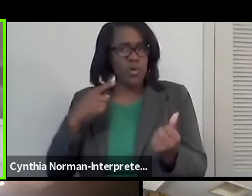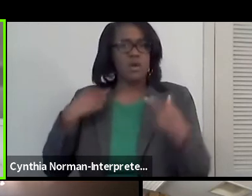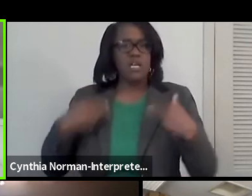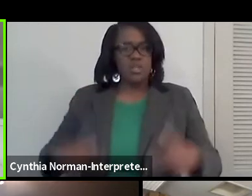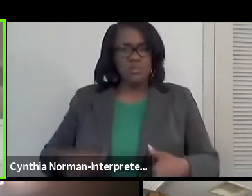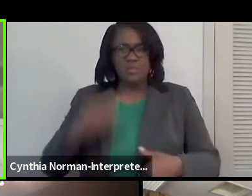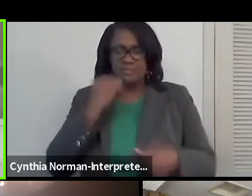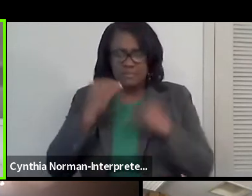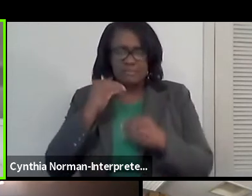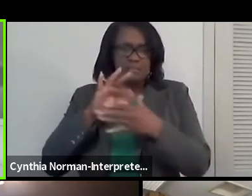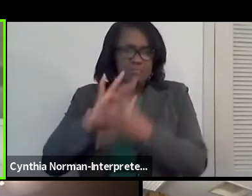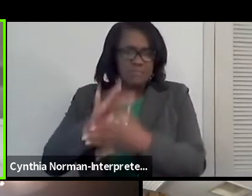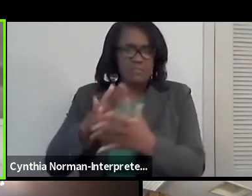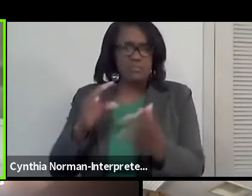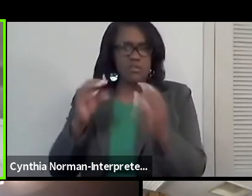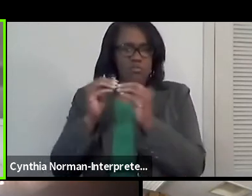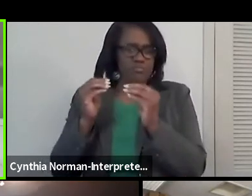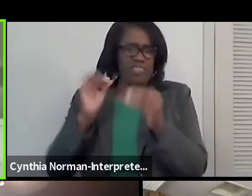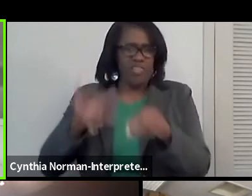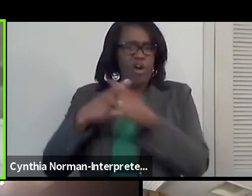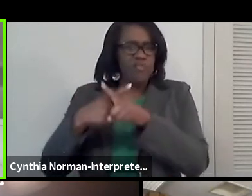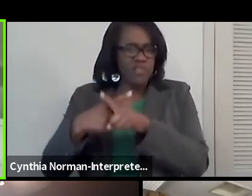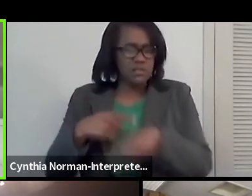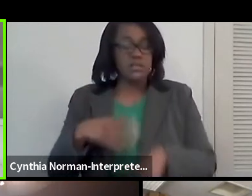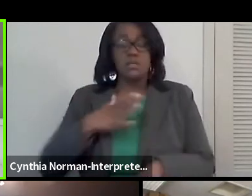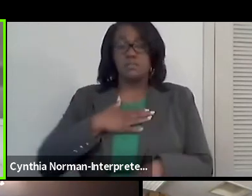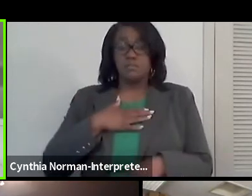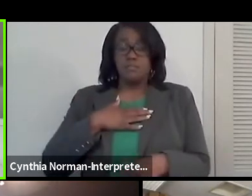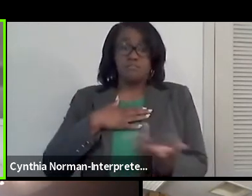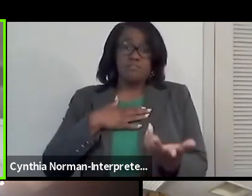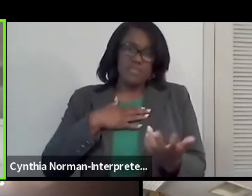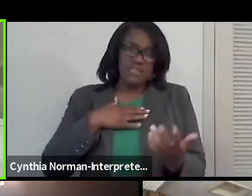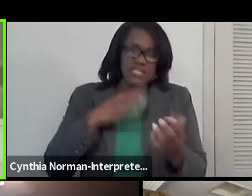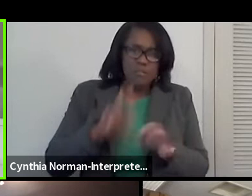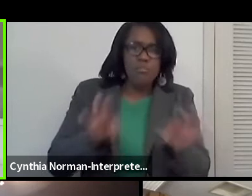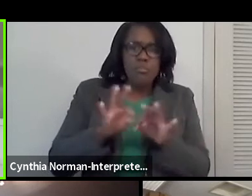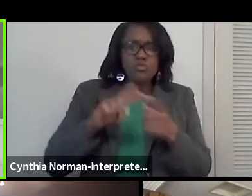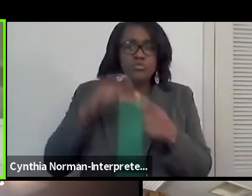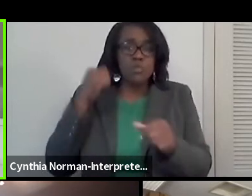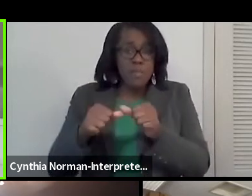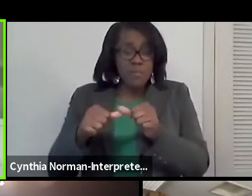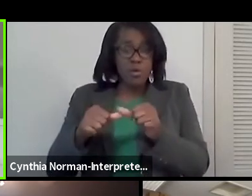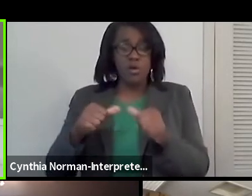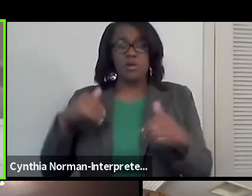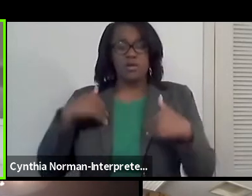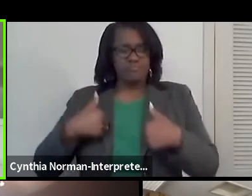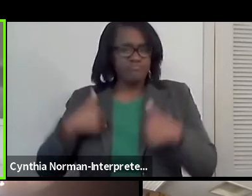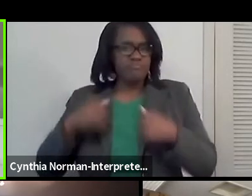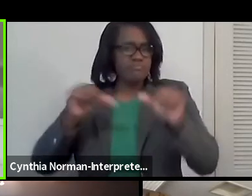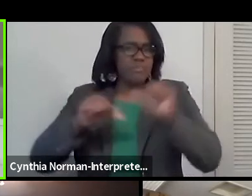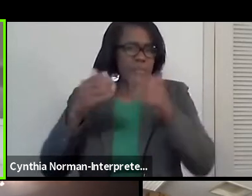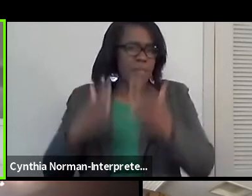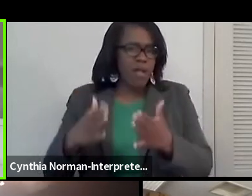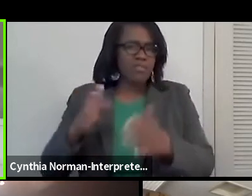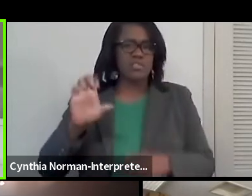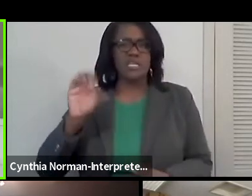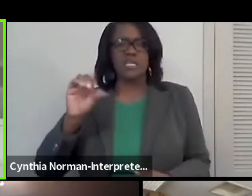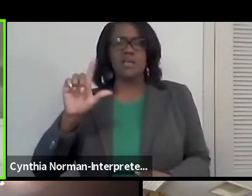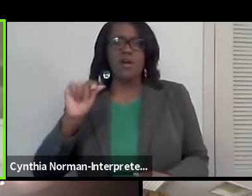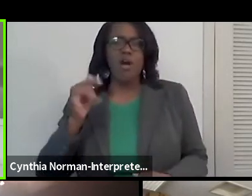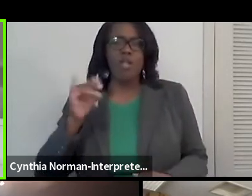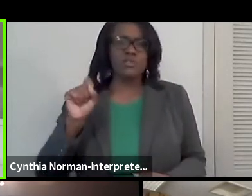conflict. But in my opinion, it's really important to remember that us mammalogists and wildlife ecologists also have other identities.